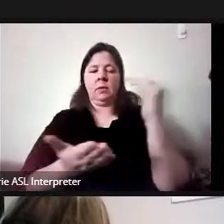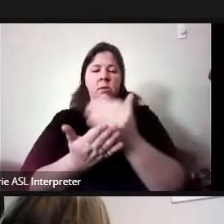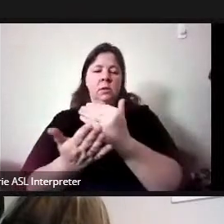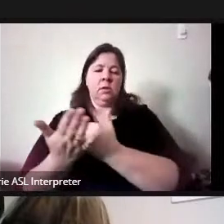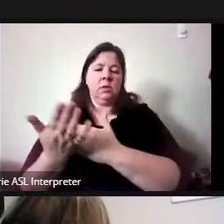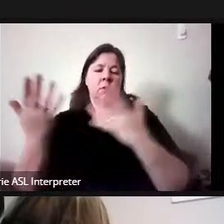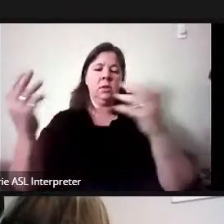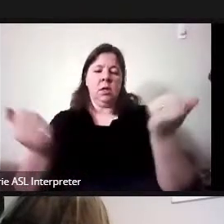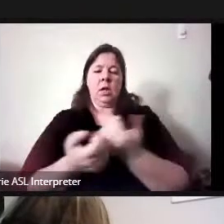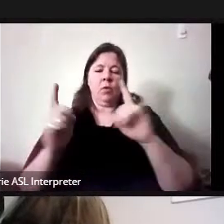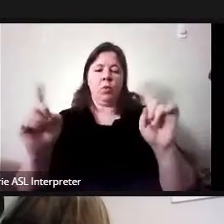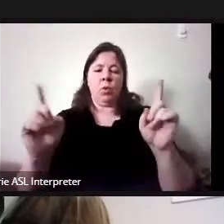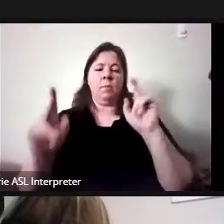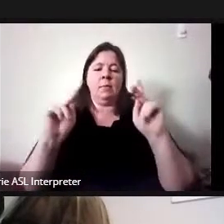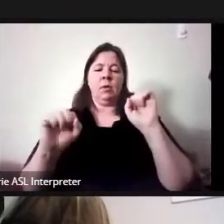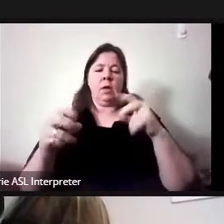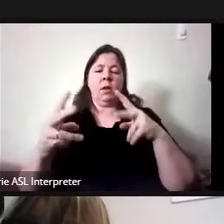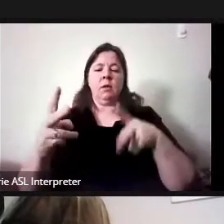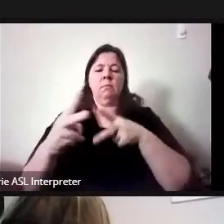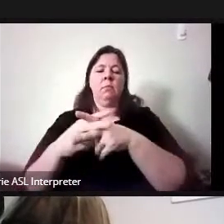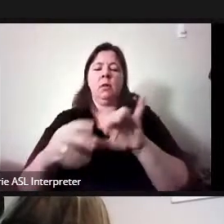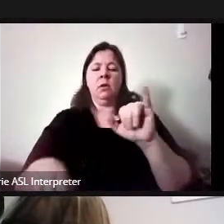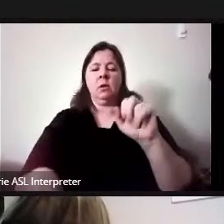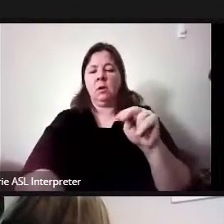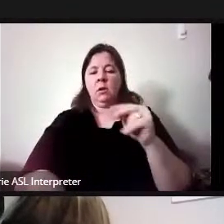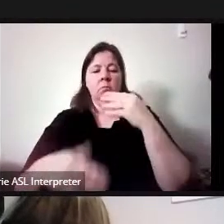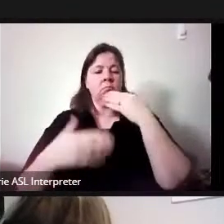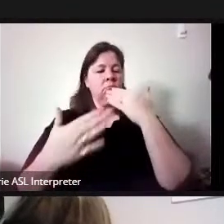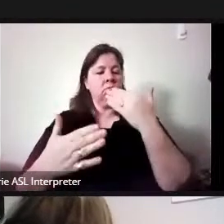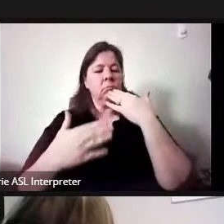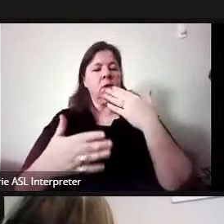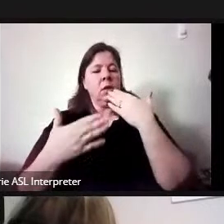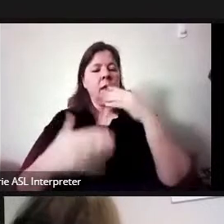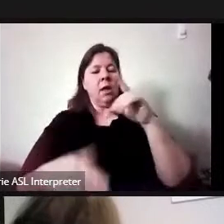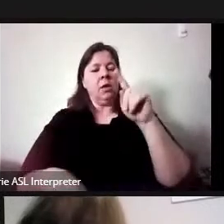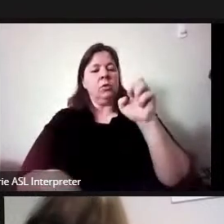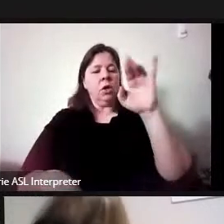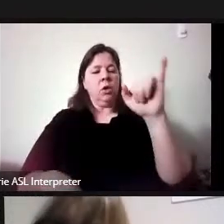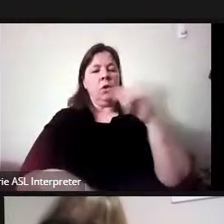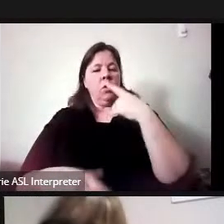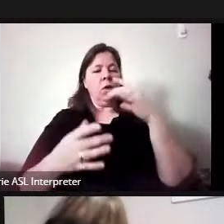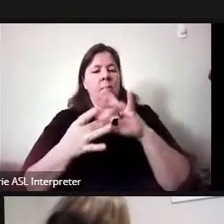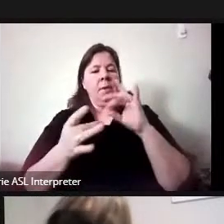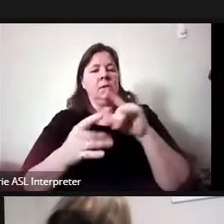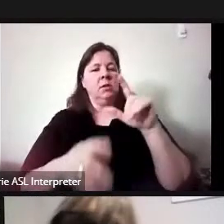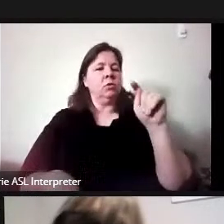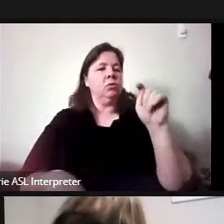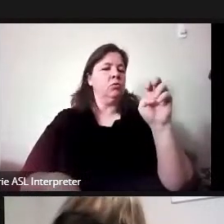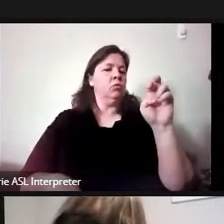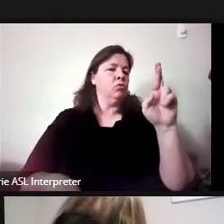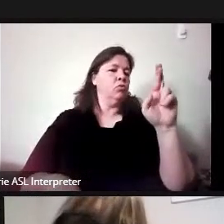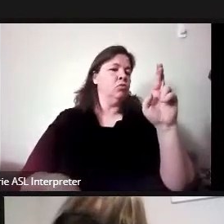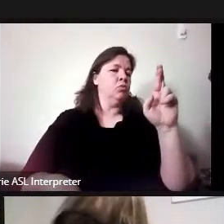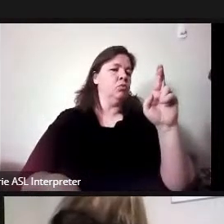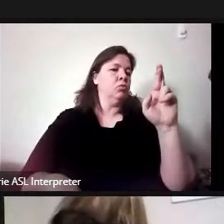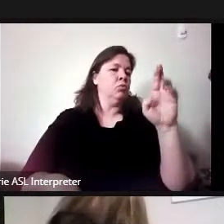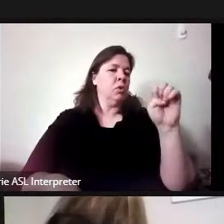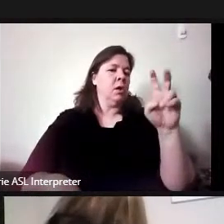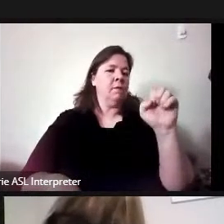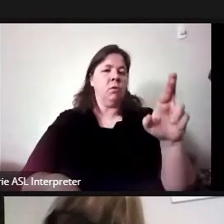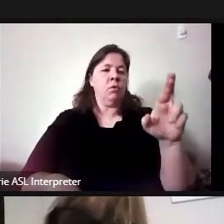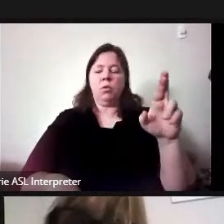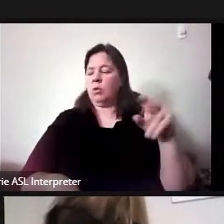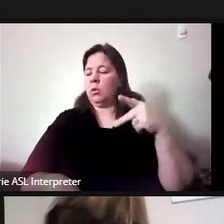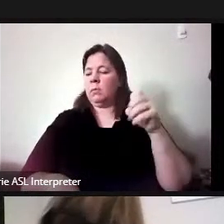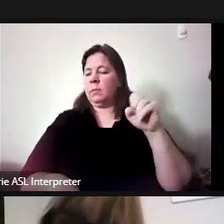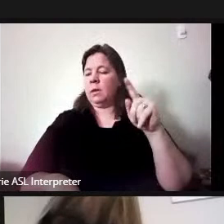that the people can plug in. Great, thank you, Terry. That's what I wanted to message Trevor Peters with. I am in contact with at